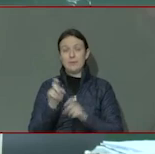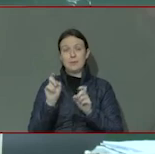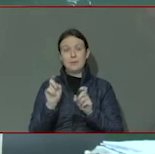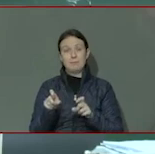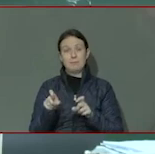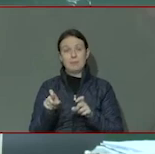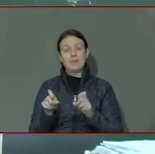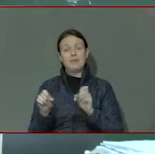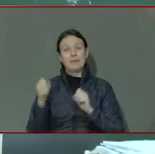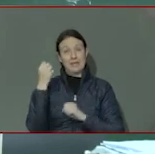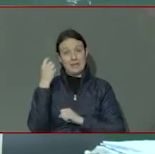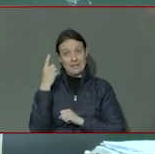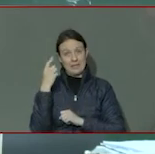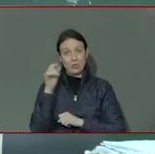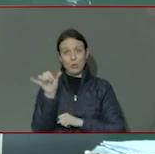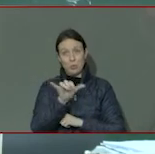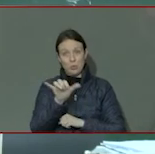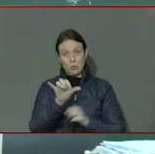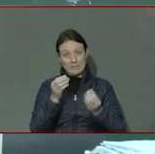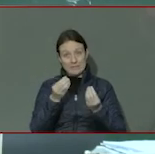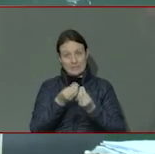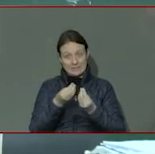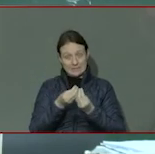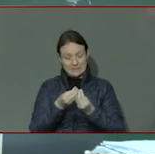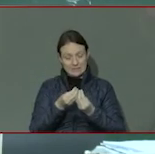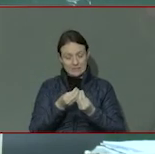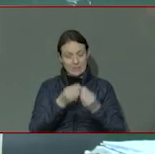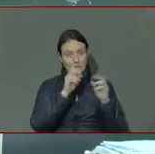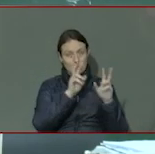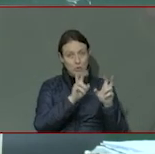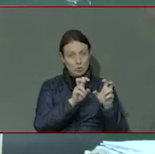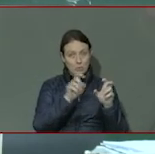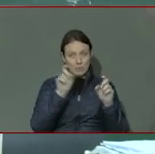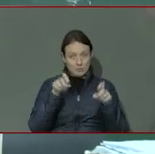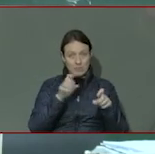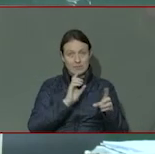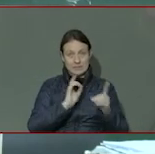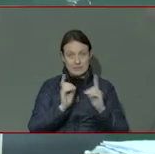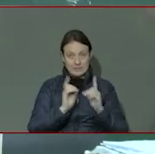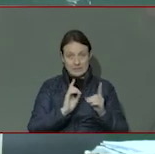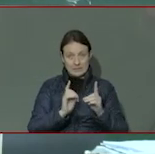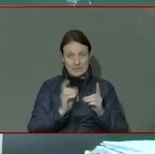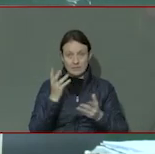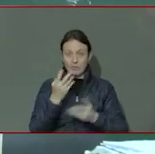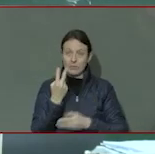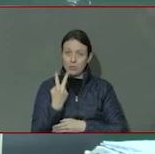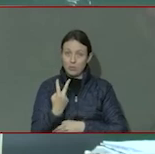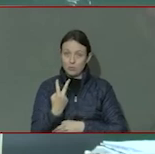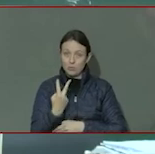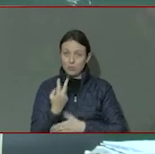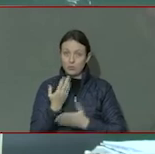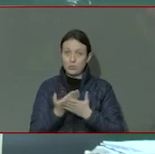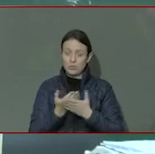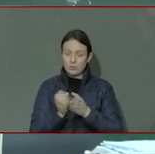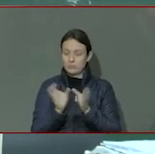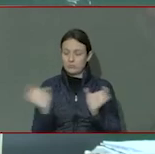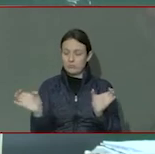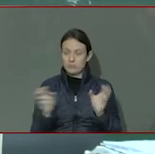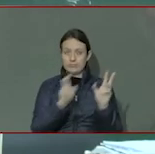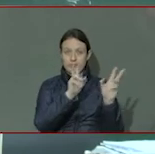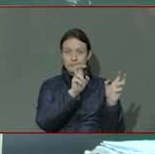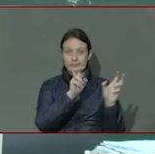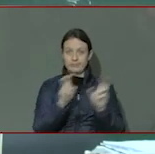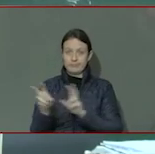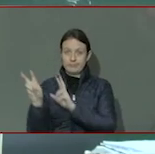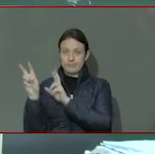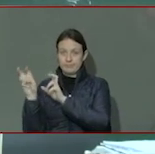different topics within the paragraph, that you can split it up under 2 headings. Then you answer to the